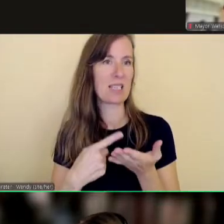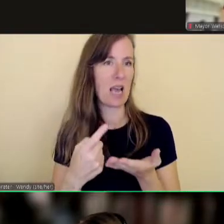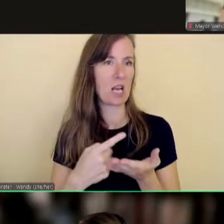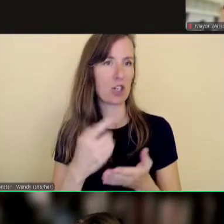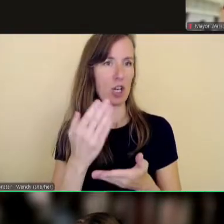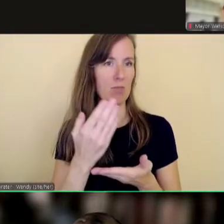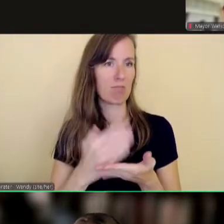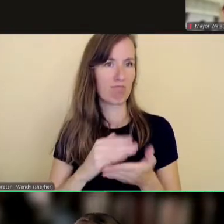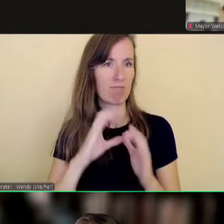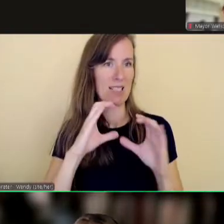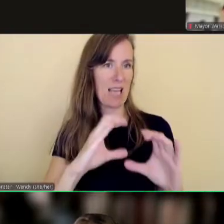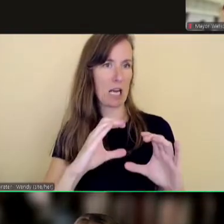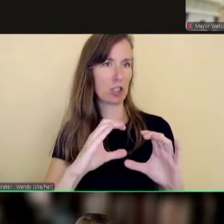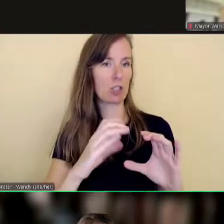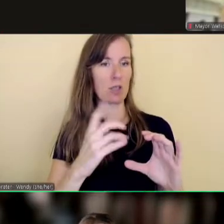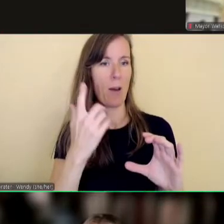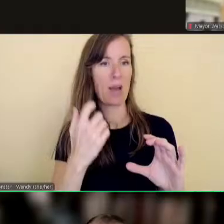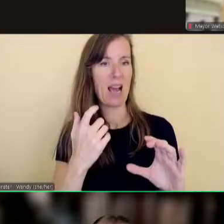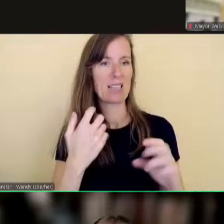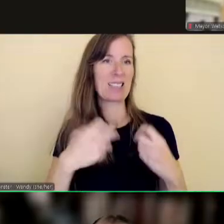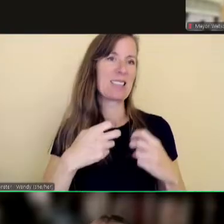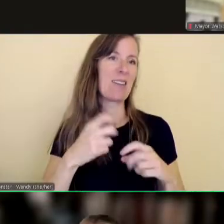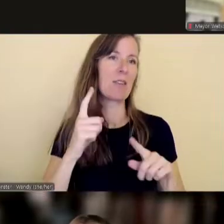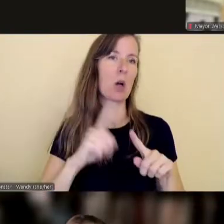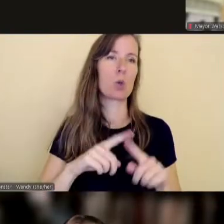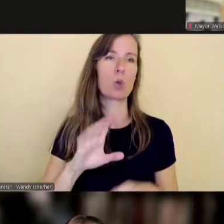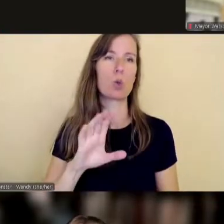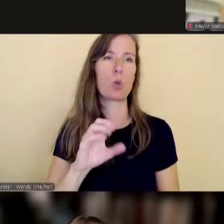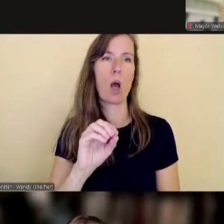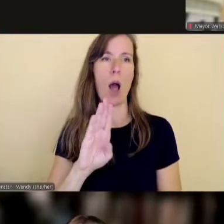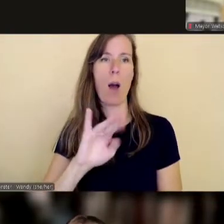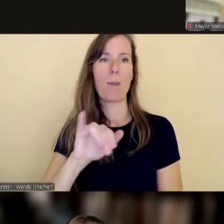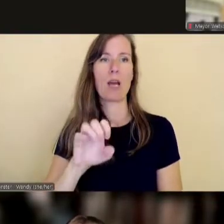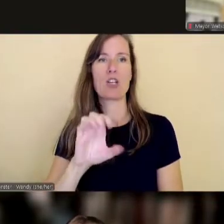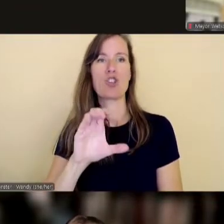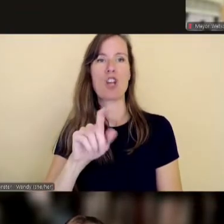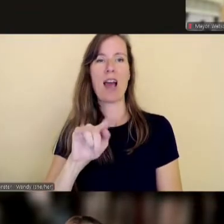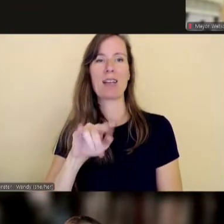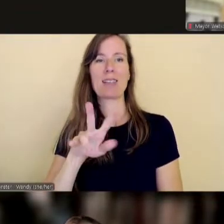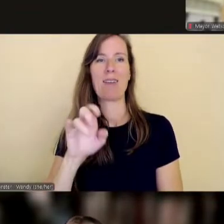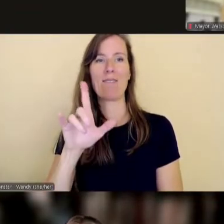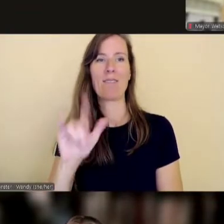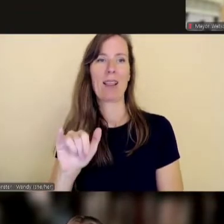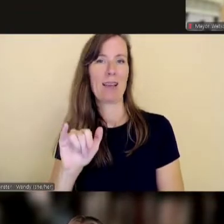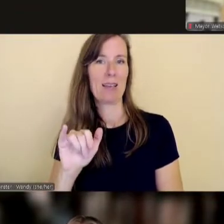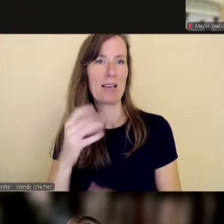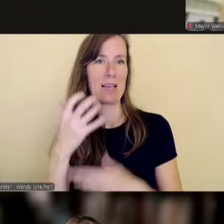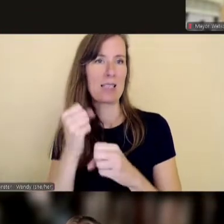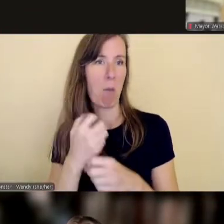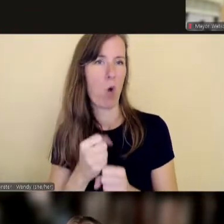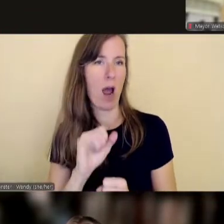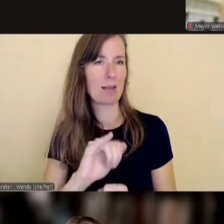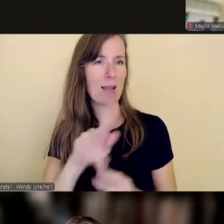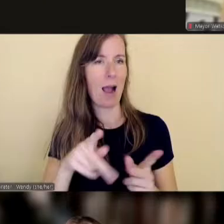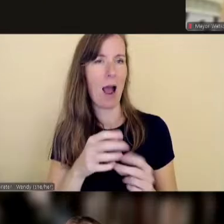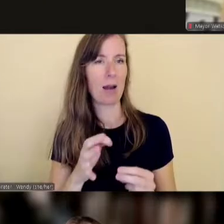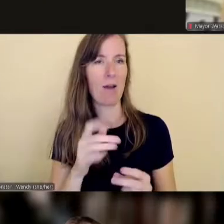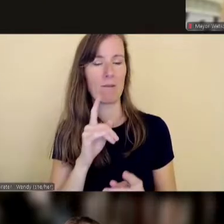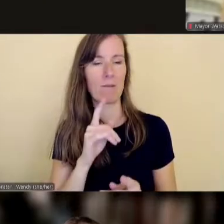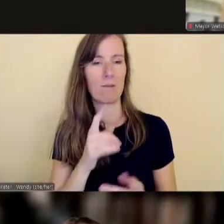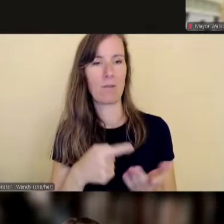to objectively recap that kind of a discussion. All right, Councilmember Garces, did you have your hand up?